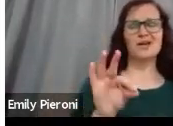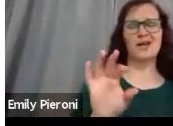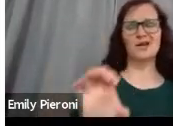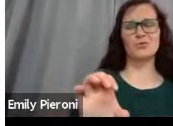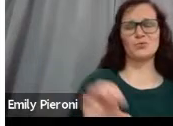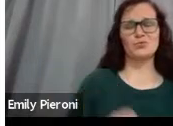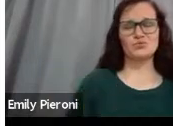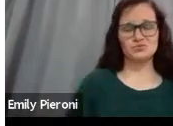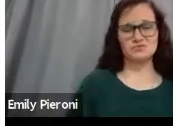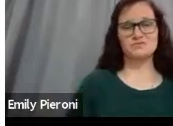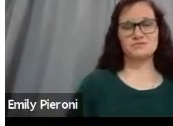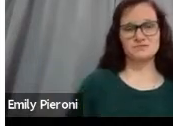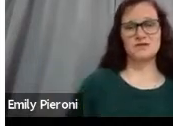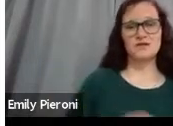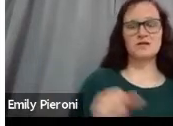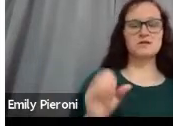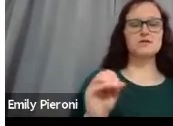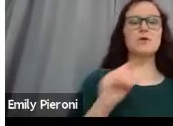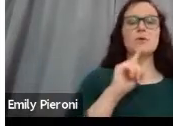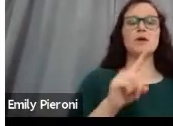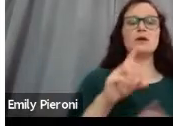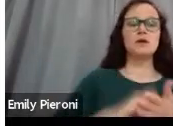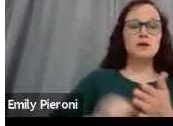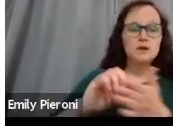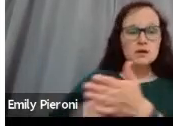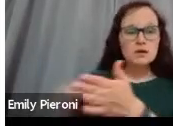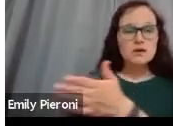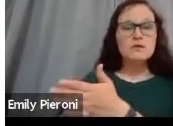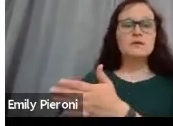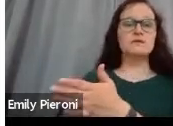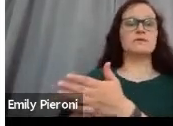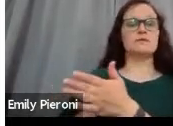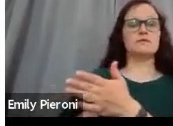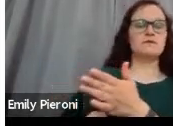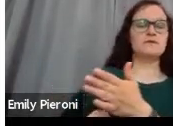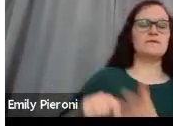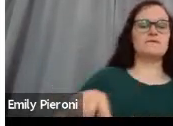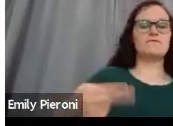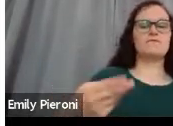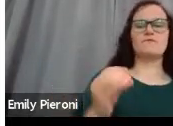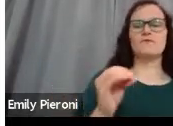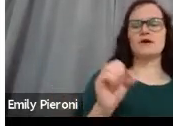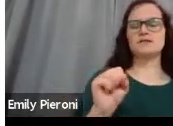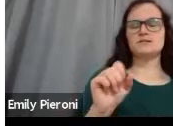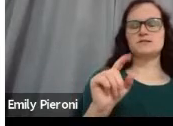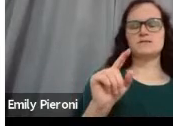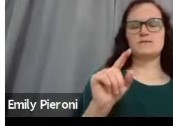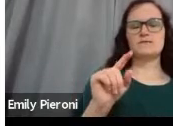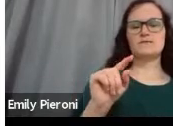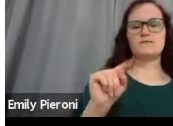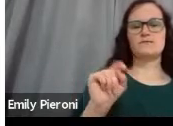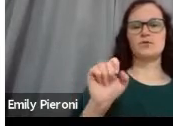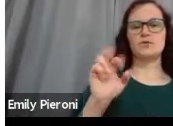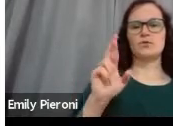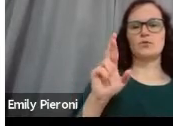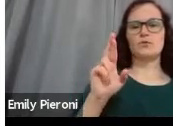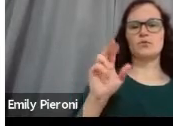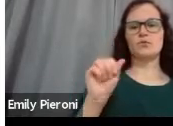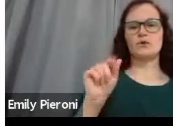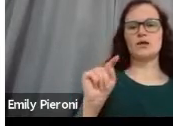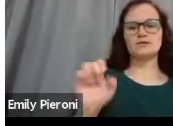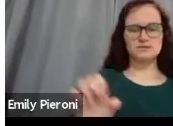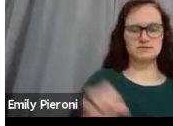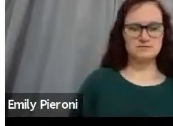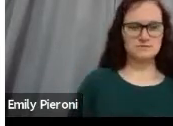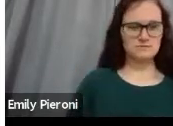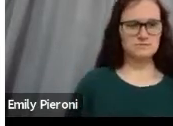a process of removing phosphorus from the waste stream before water is discharged back into the Rio Grande River.